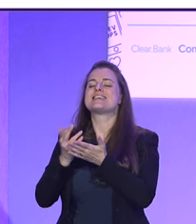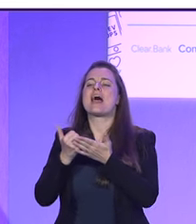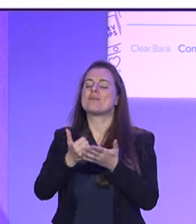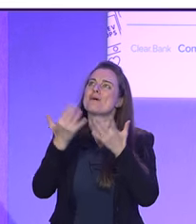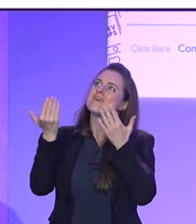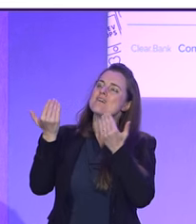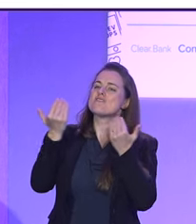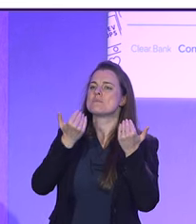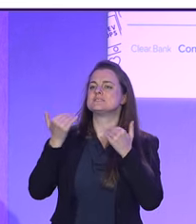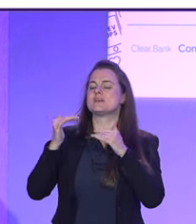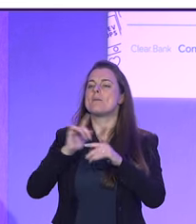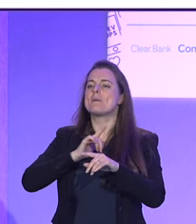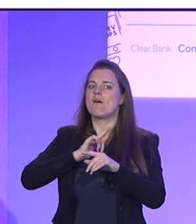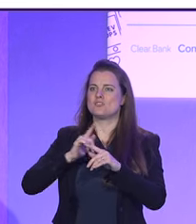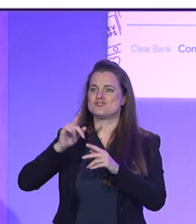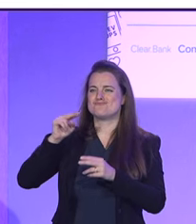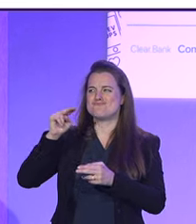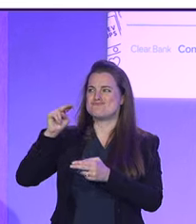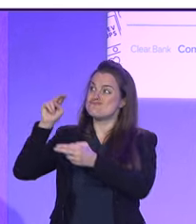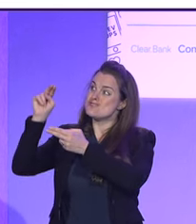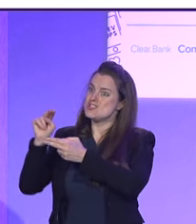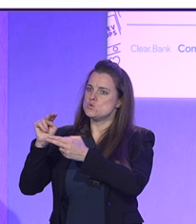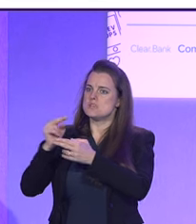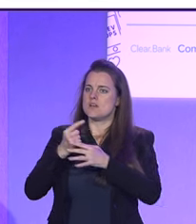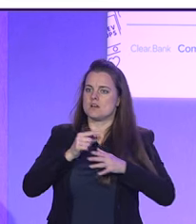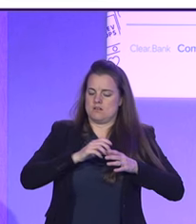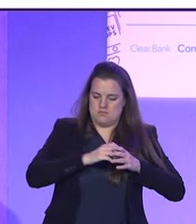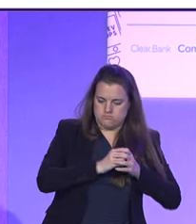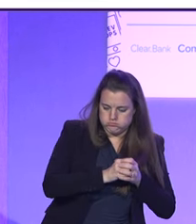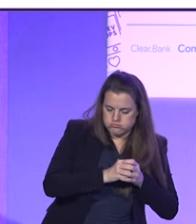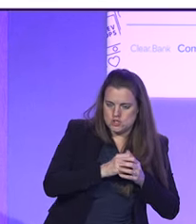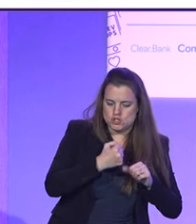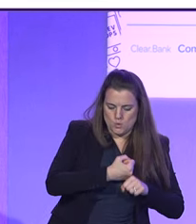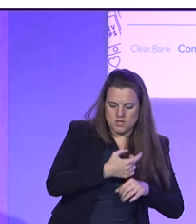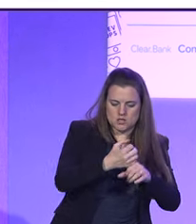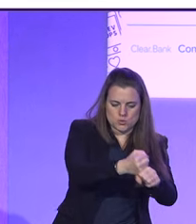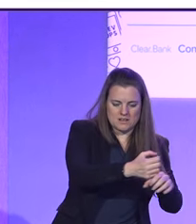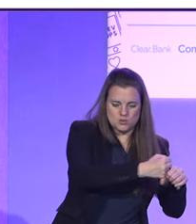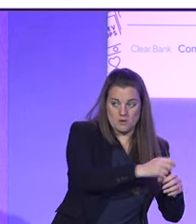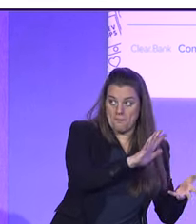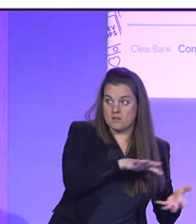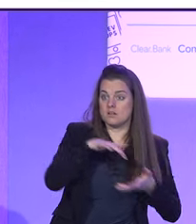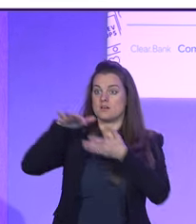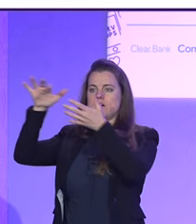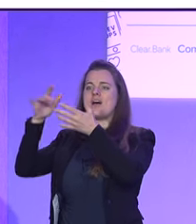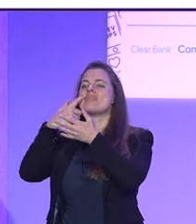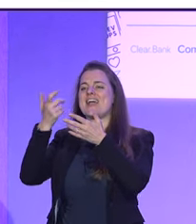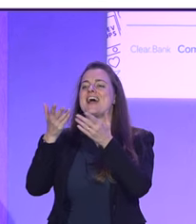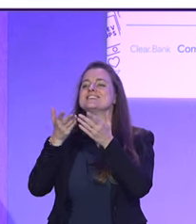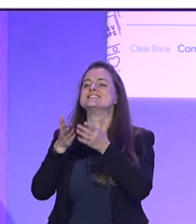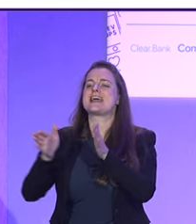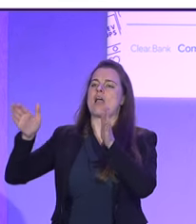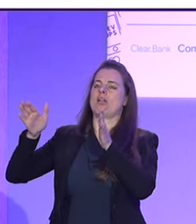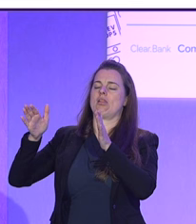reduce running these things at in a much more efficient way and reducing the energy that you use. You pay a little bit